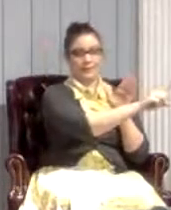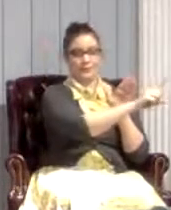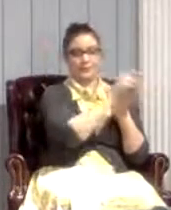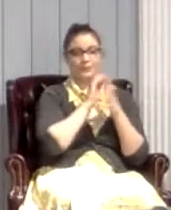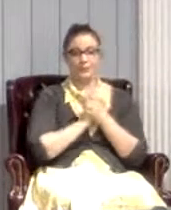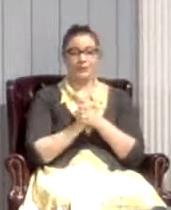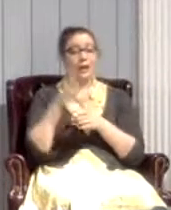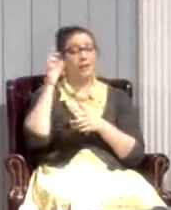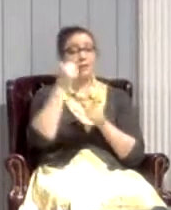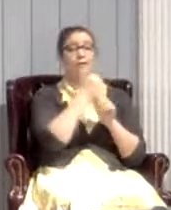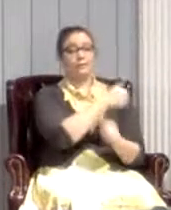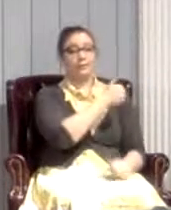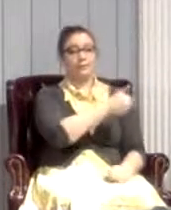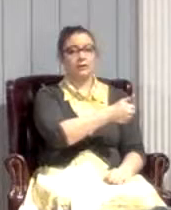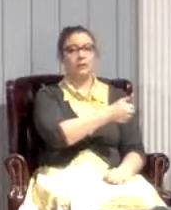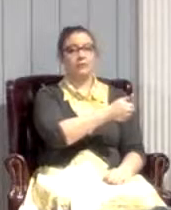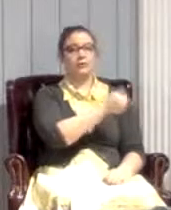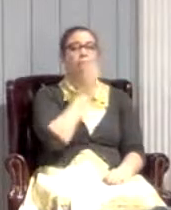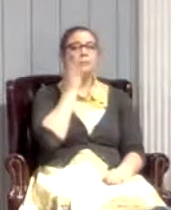The devil himself.